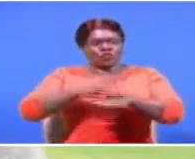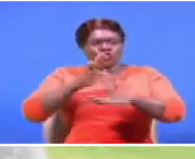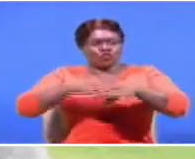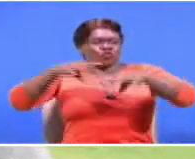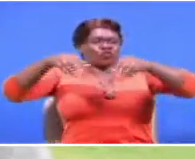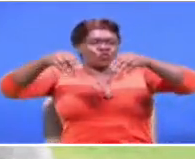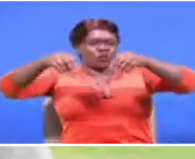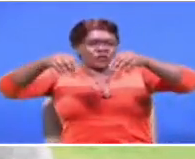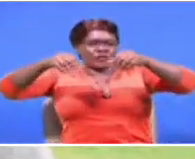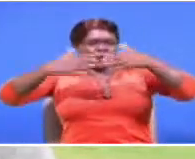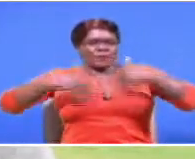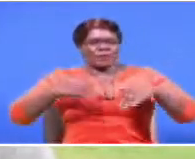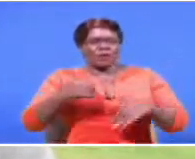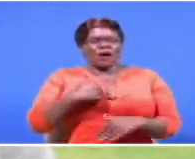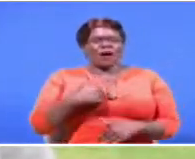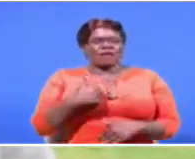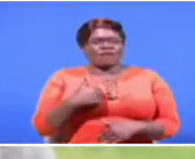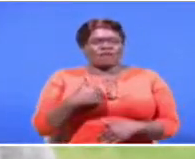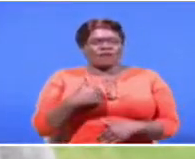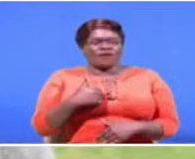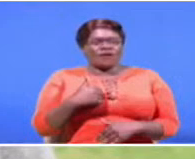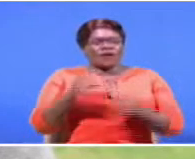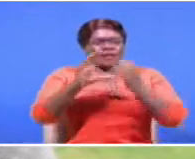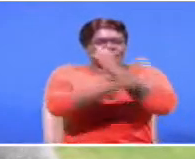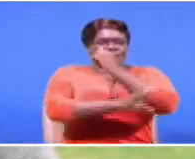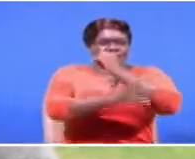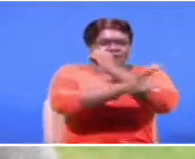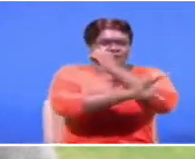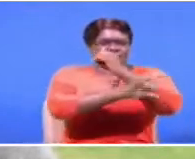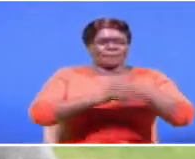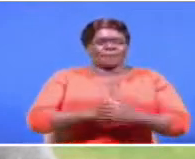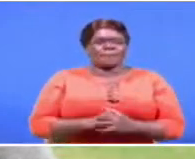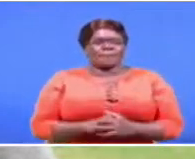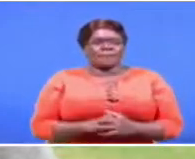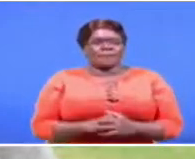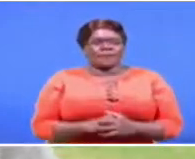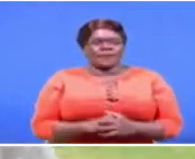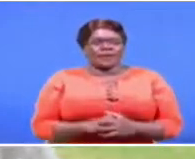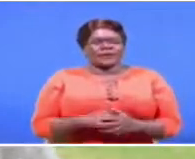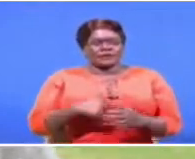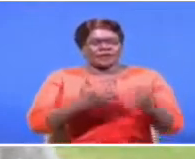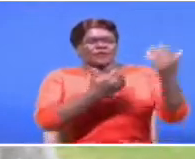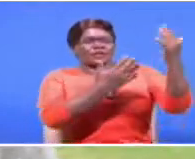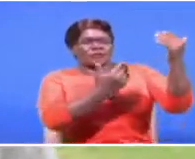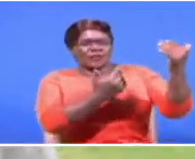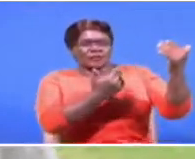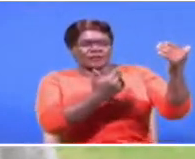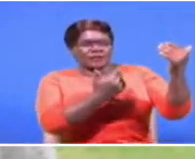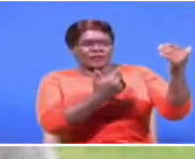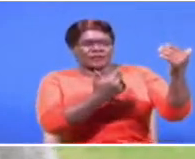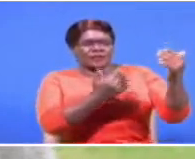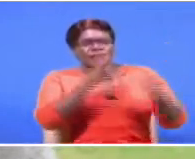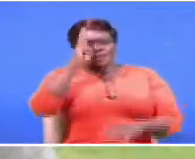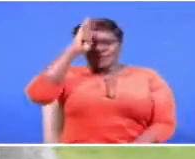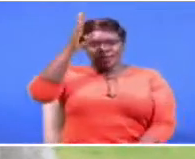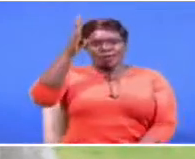quality golfers that we have in the country. And we expect that by the time we get to